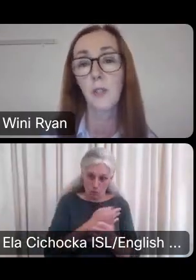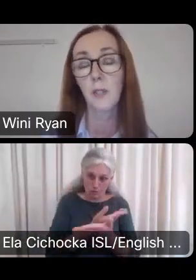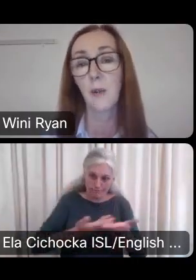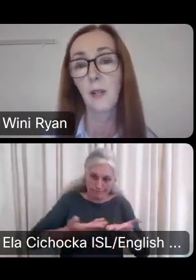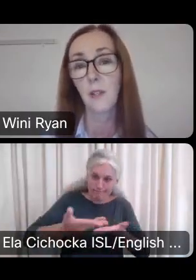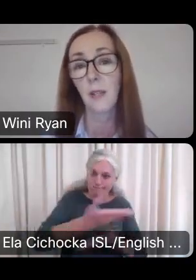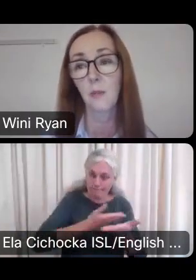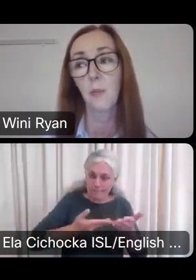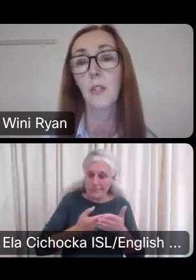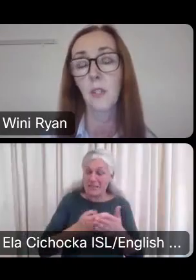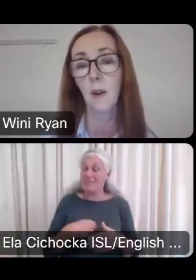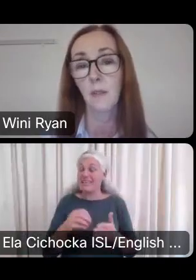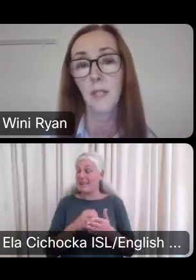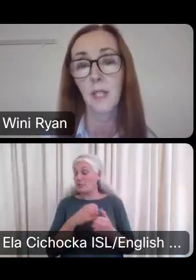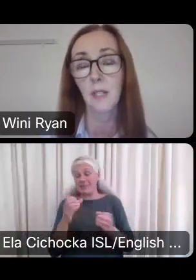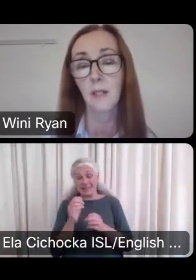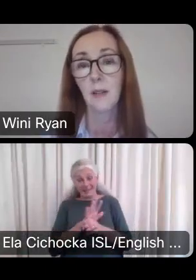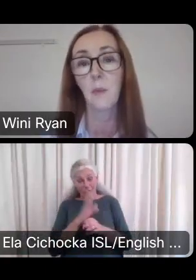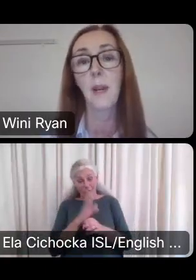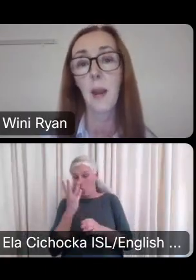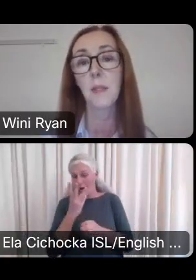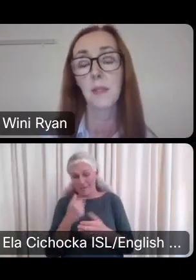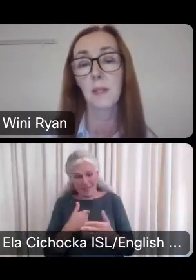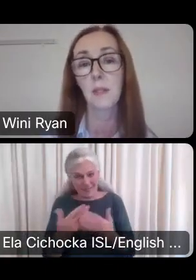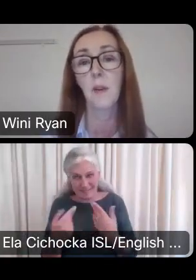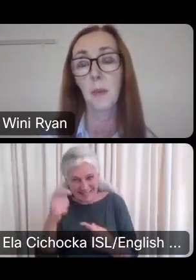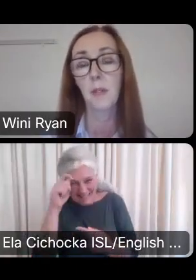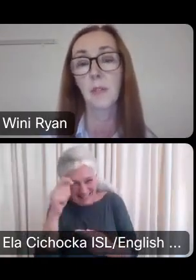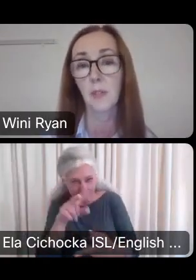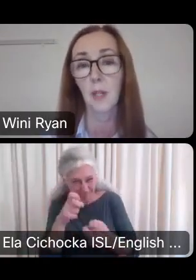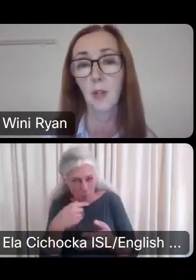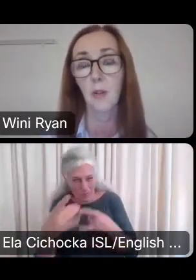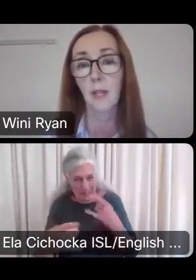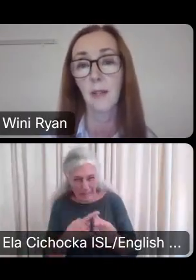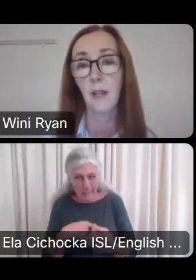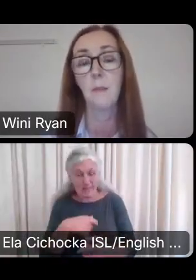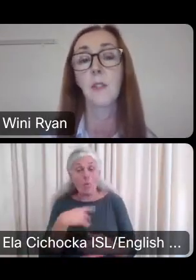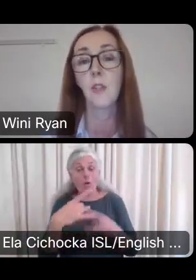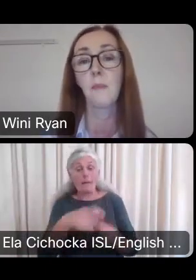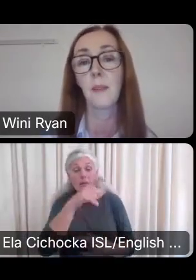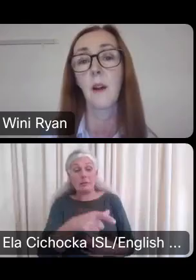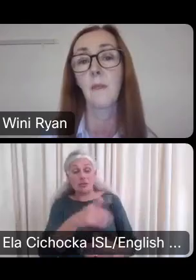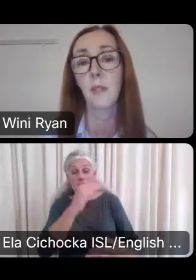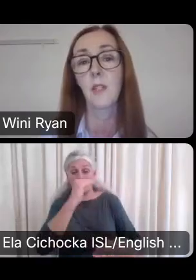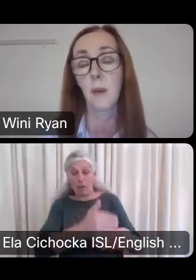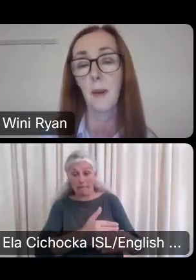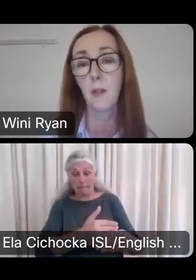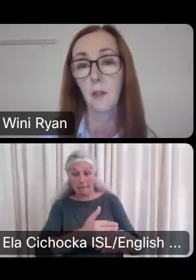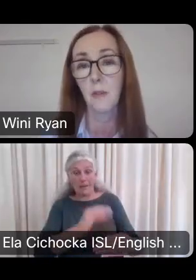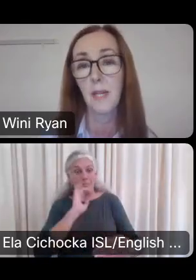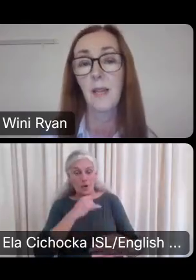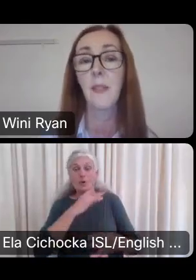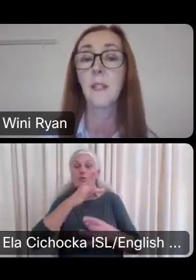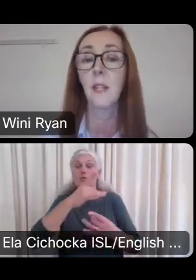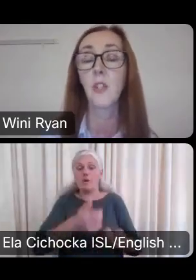Watch yourself while you're doing it. Watch the conversation. What happens is the other person stops talking because you've made the conversation about